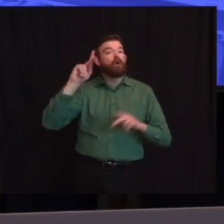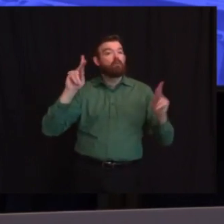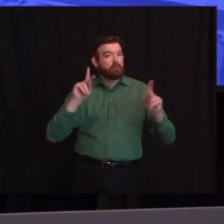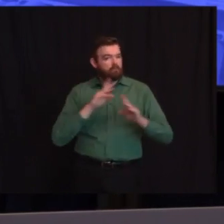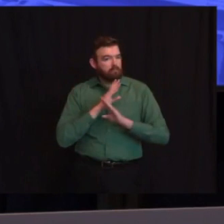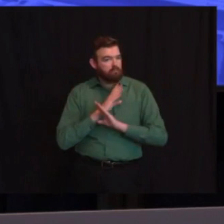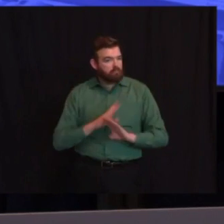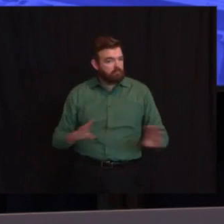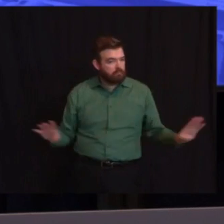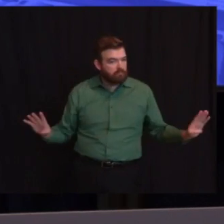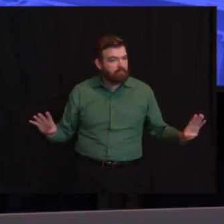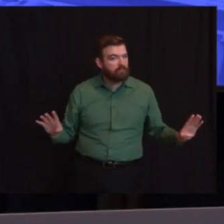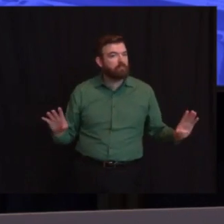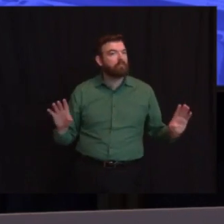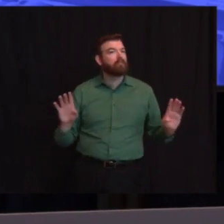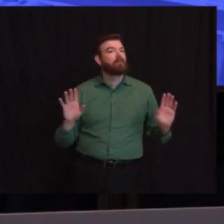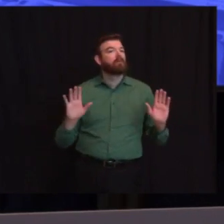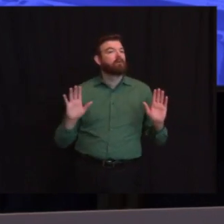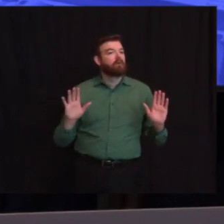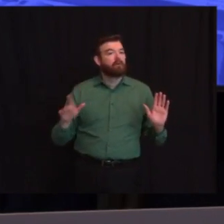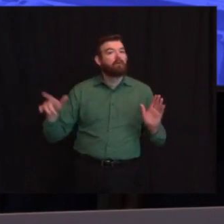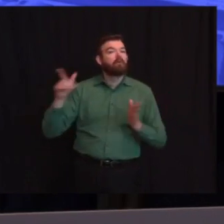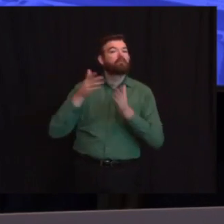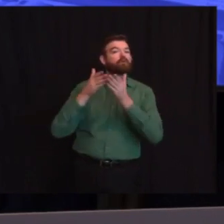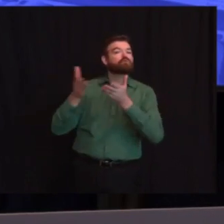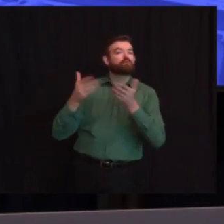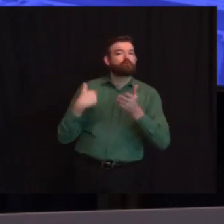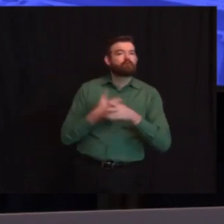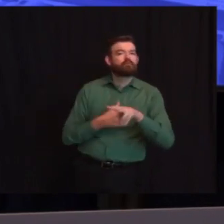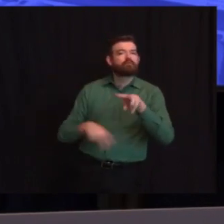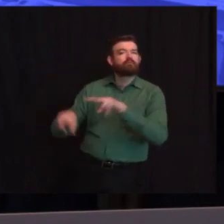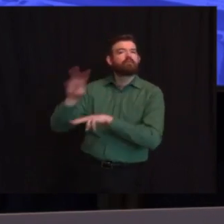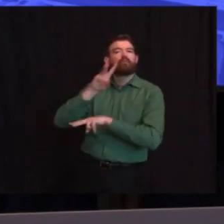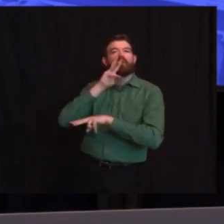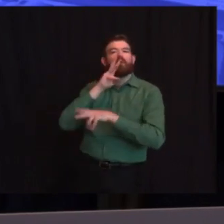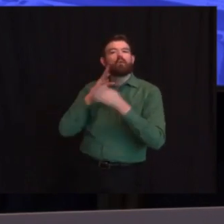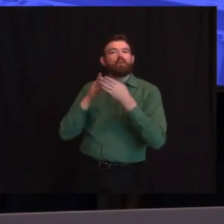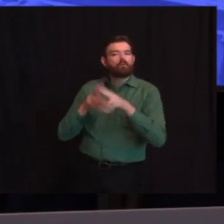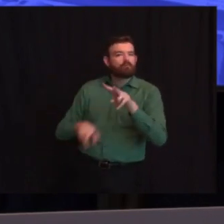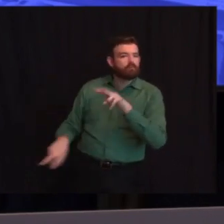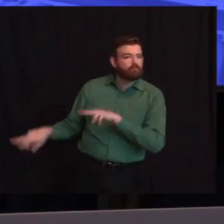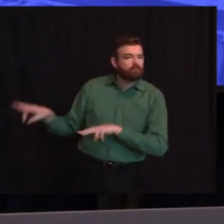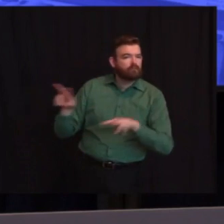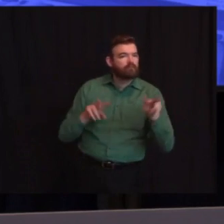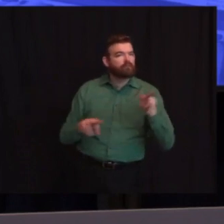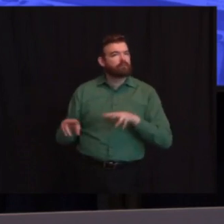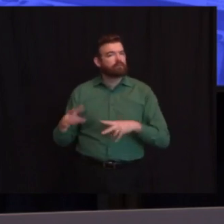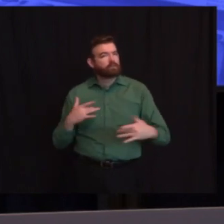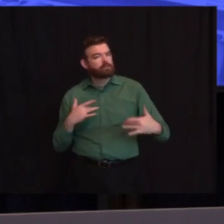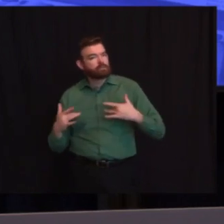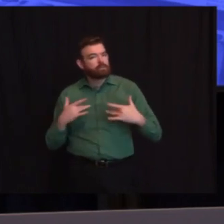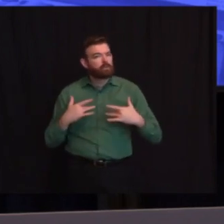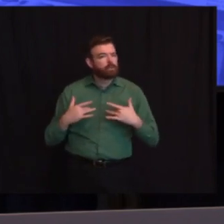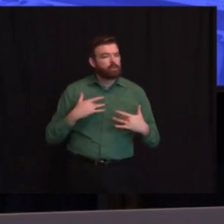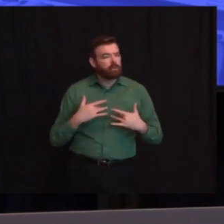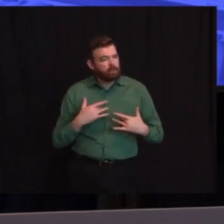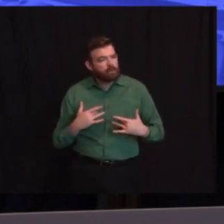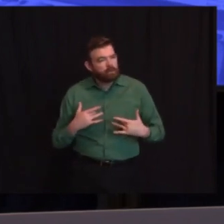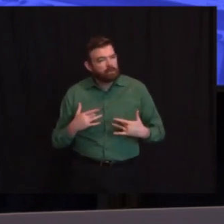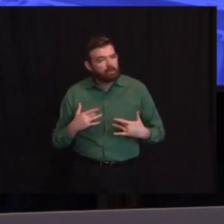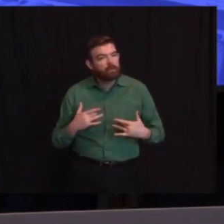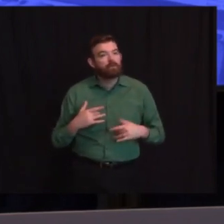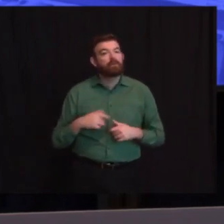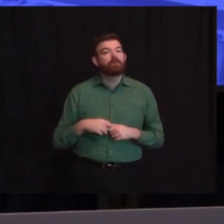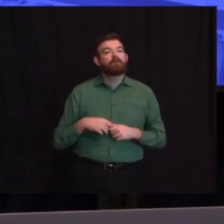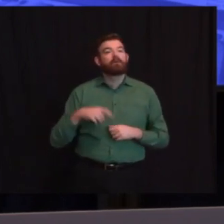are even asking on the water. I know on a day like today, I've been out on Lake Apacong myself in Byram